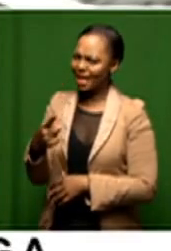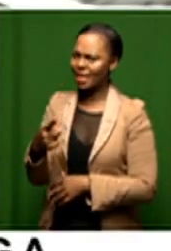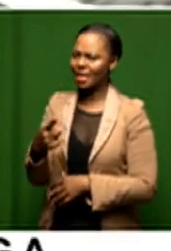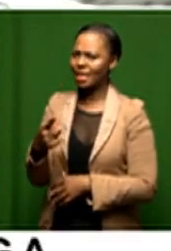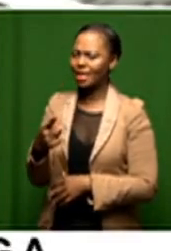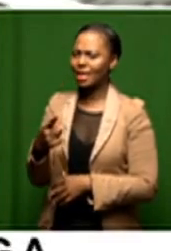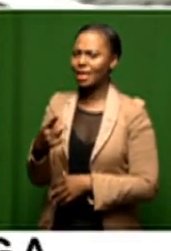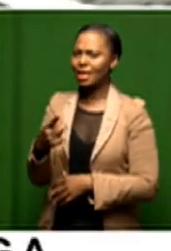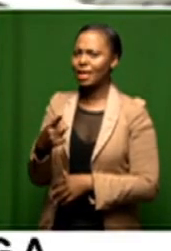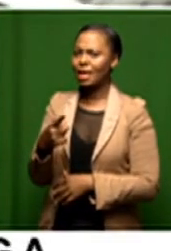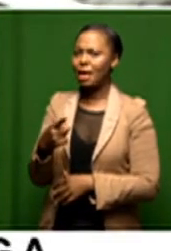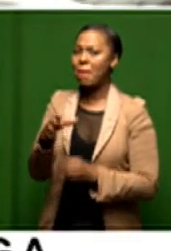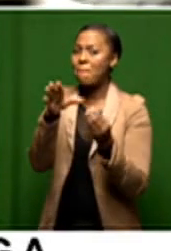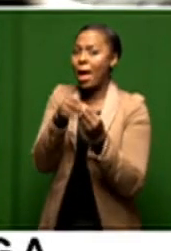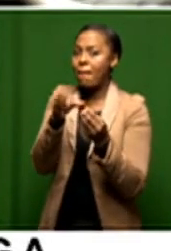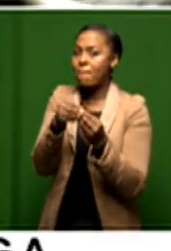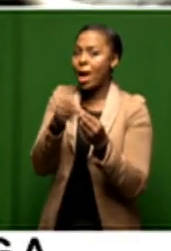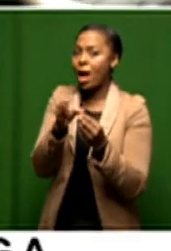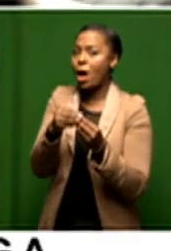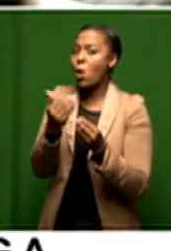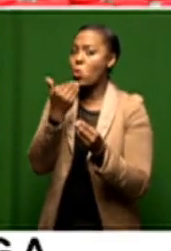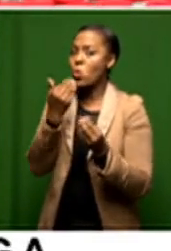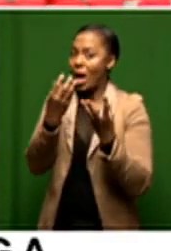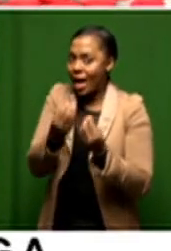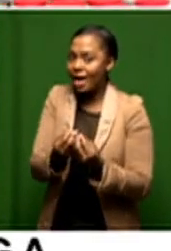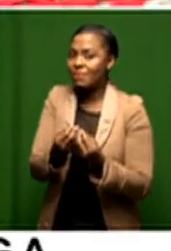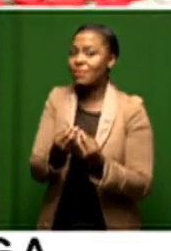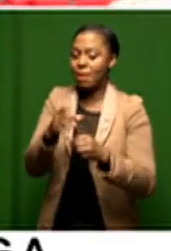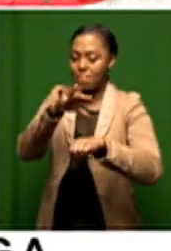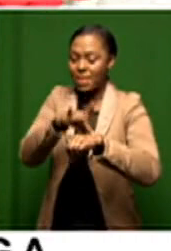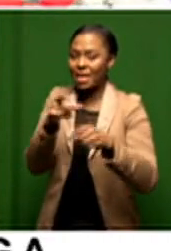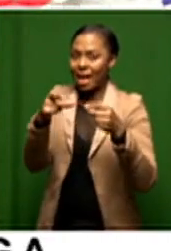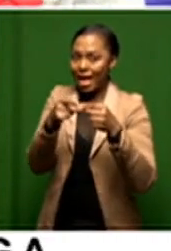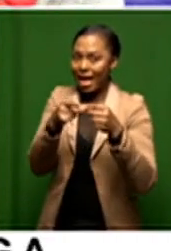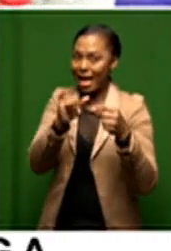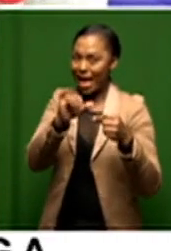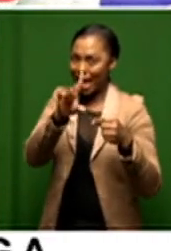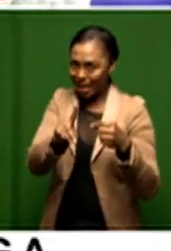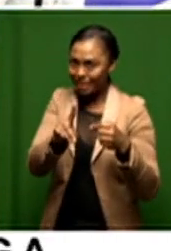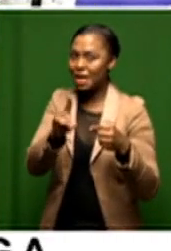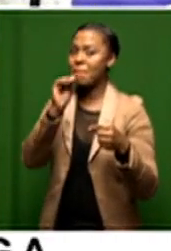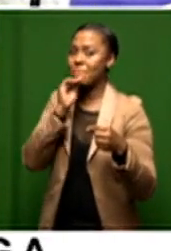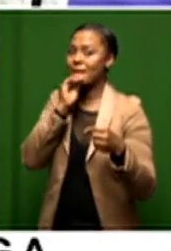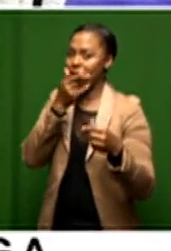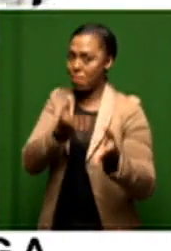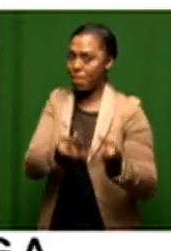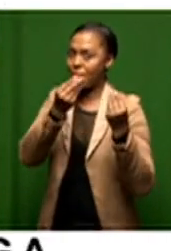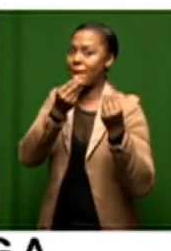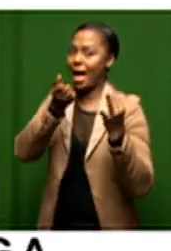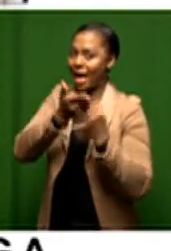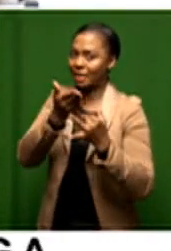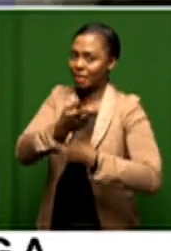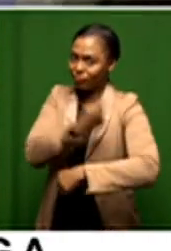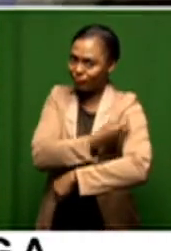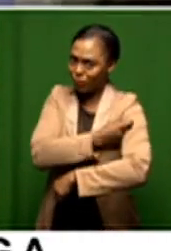that those members of the South African public that belong to medical aid schemes will definitely have access